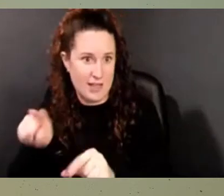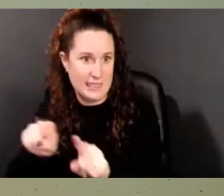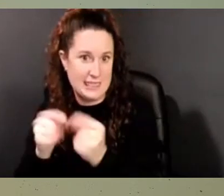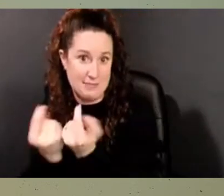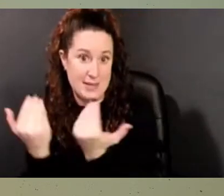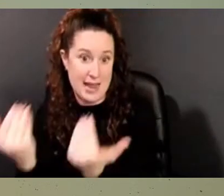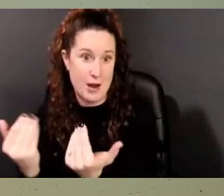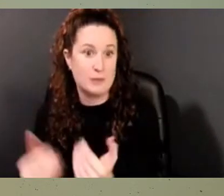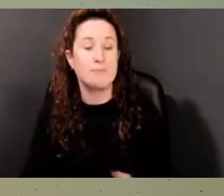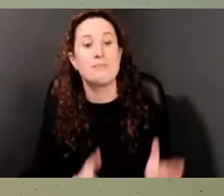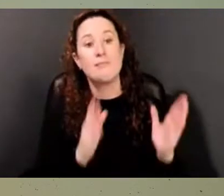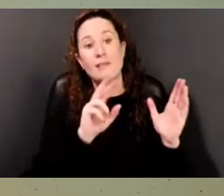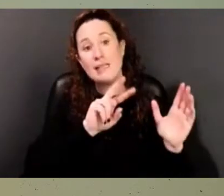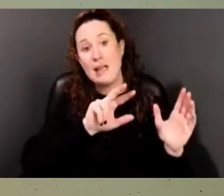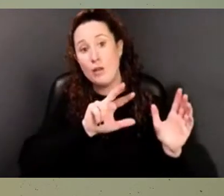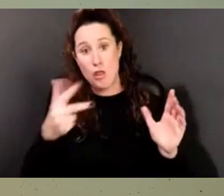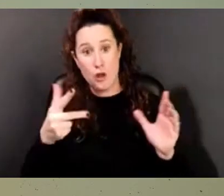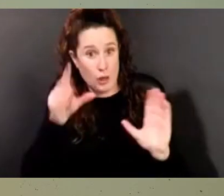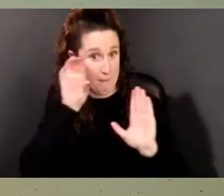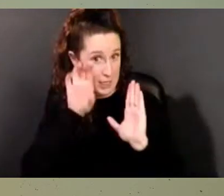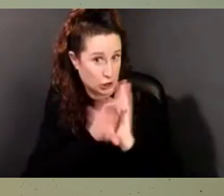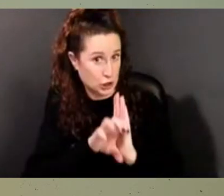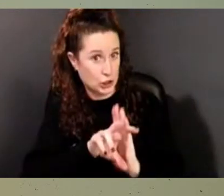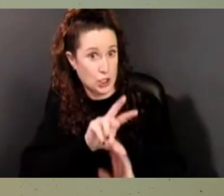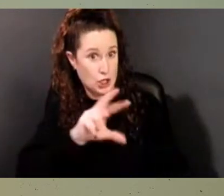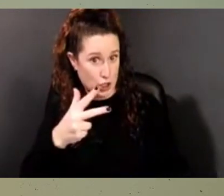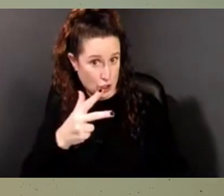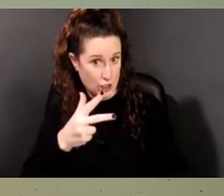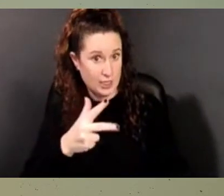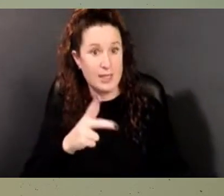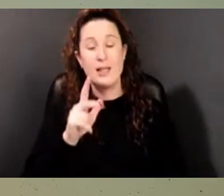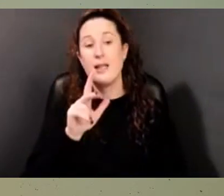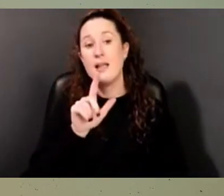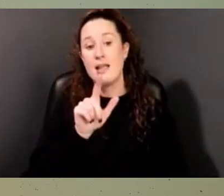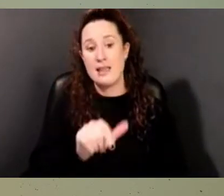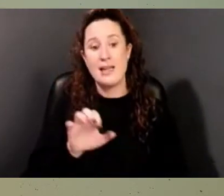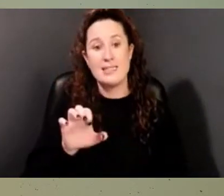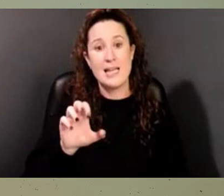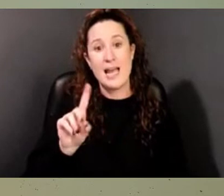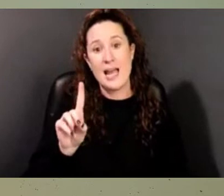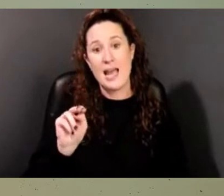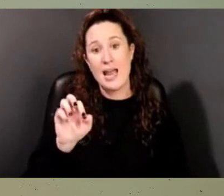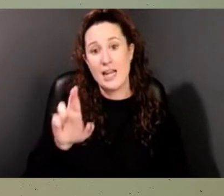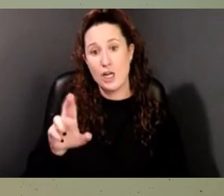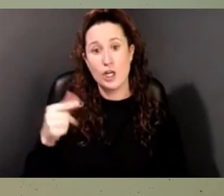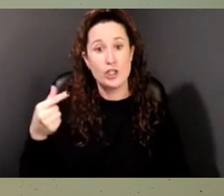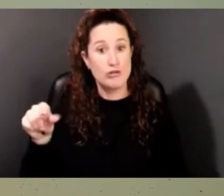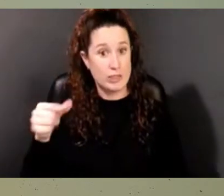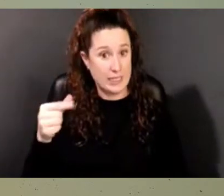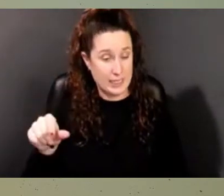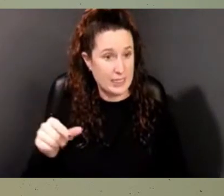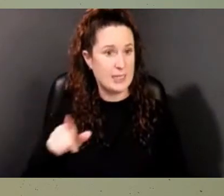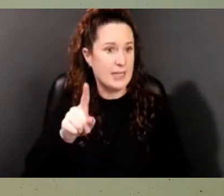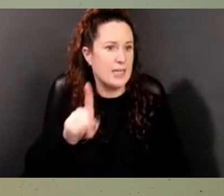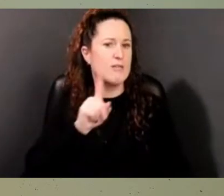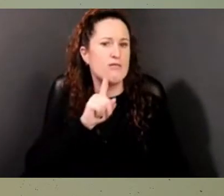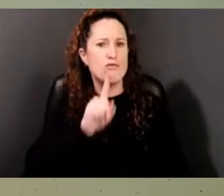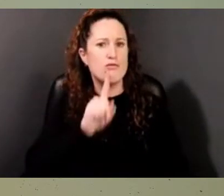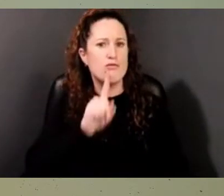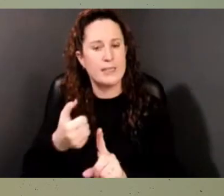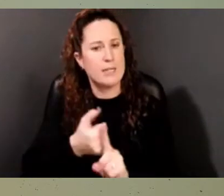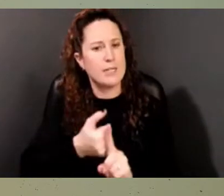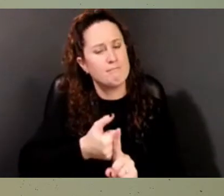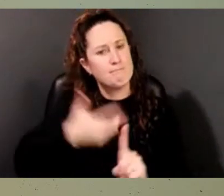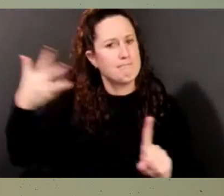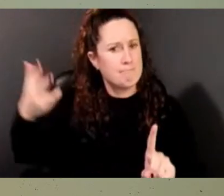to the left, my left, that's part 3. Edna Green really spearheaded the historical significance of this. And one of the